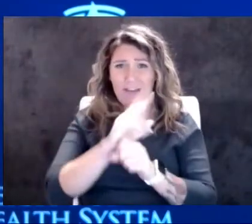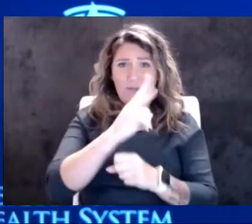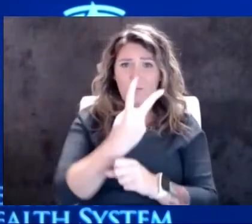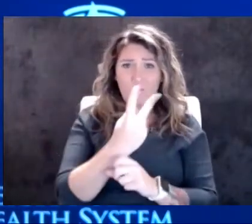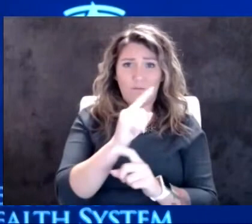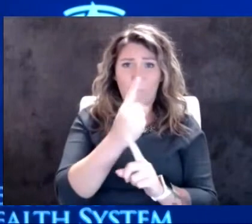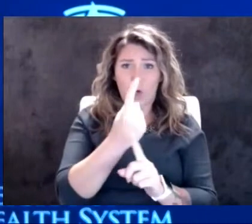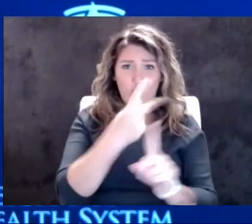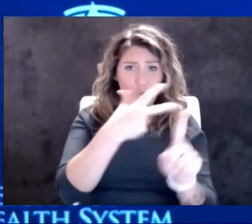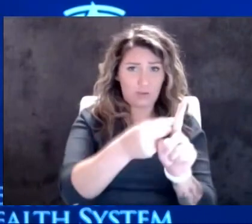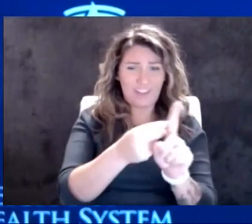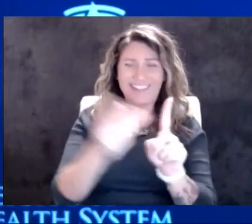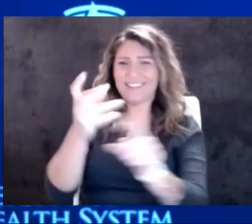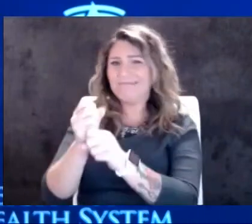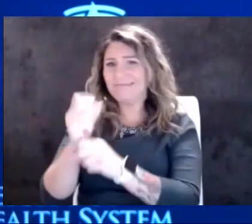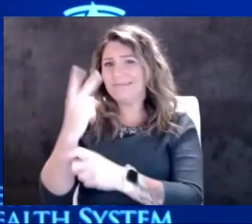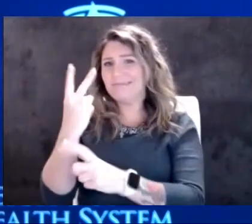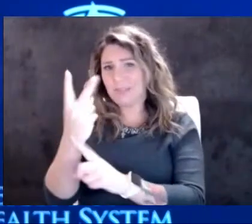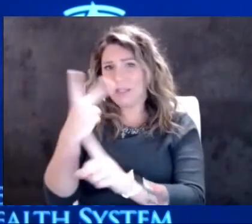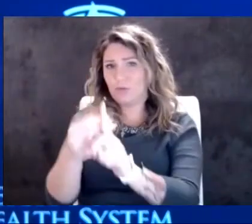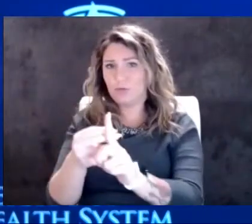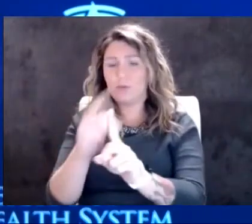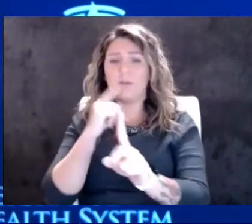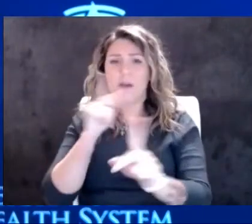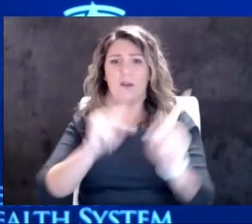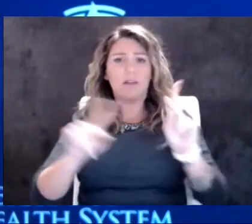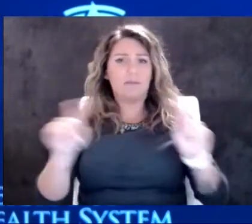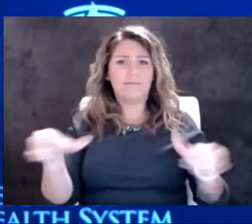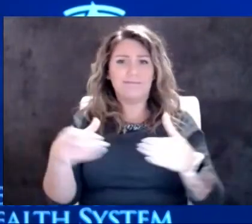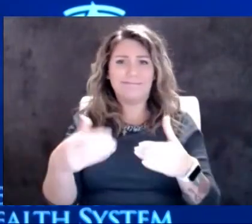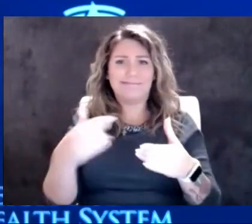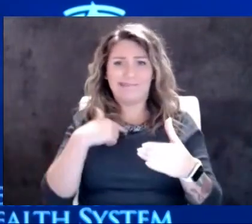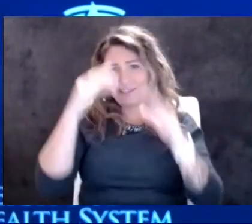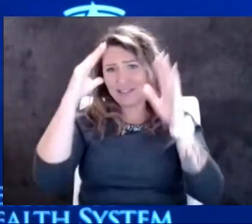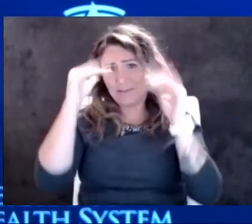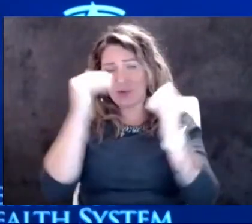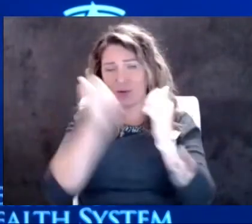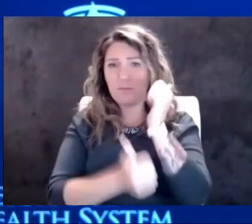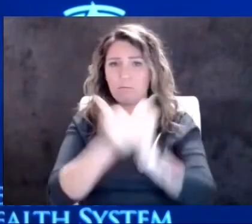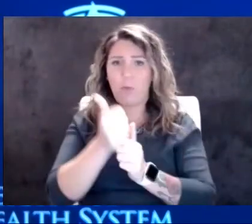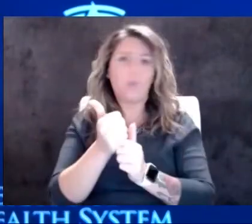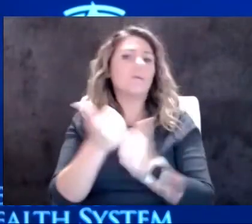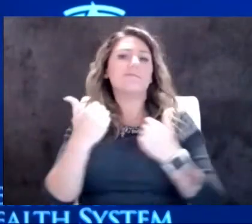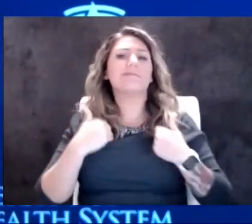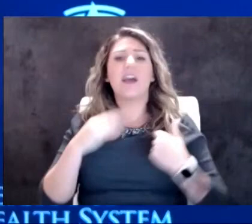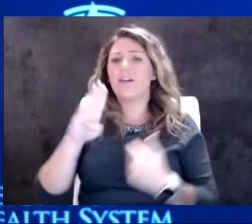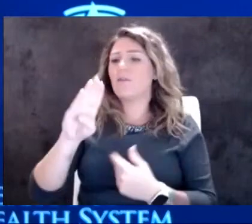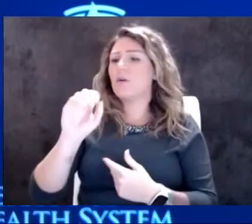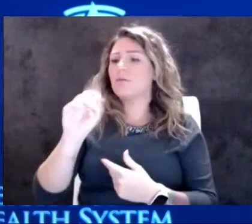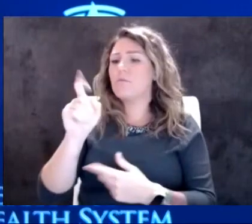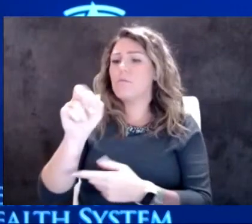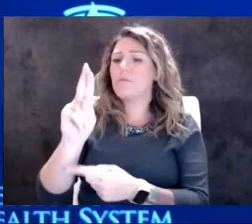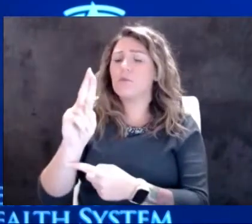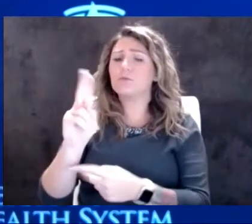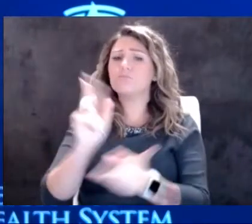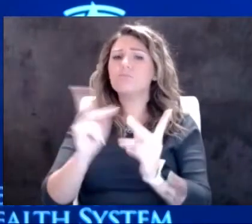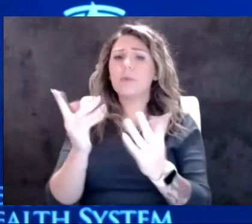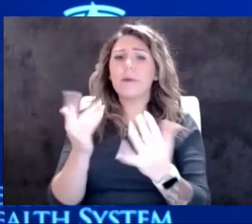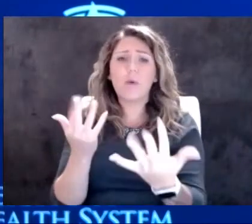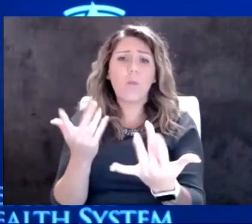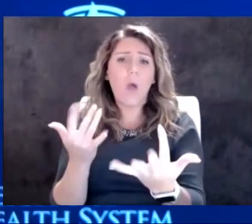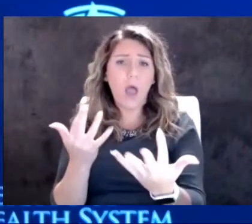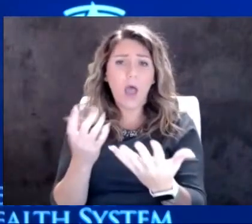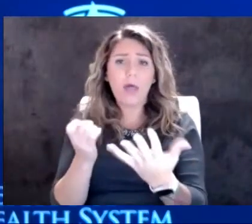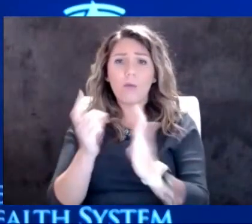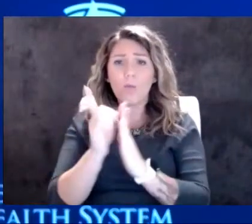if that population of folks, I expect most of them to come out and get a booster. Some people may wait a little while longer or whatever, but I bet most people are